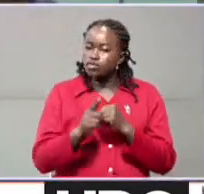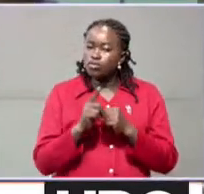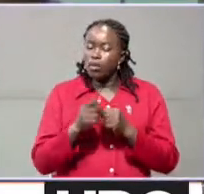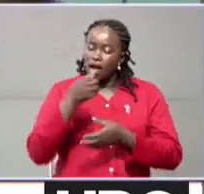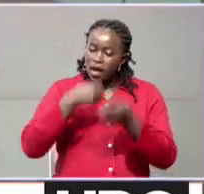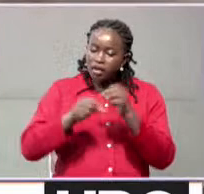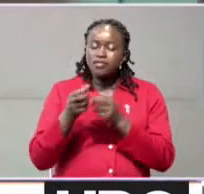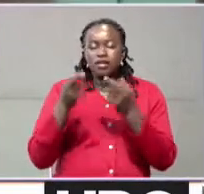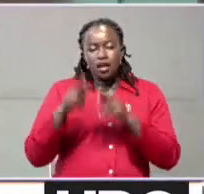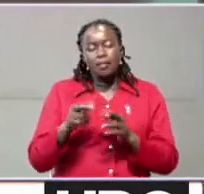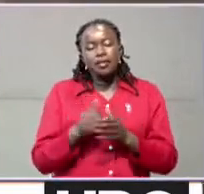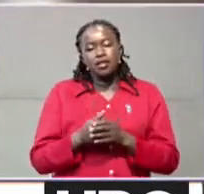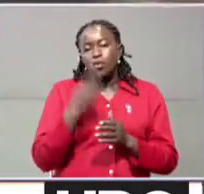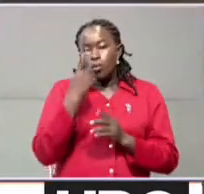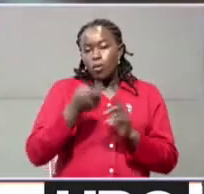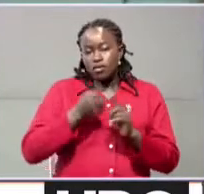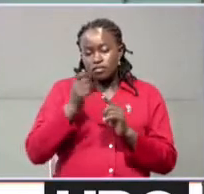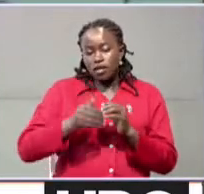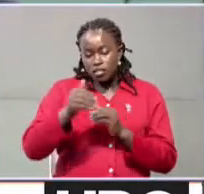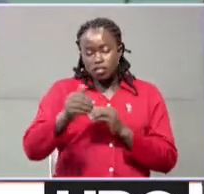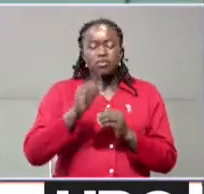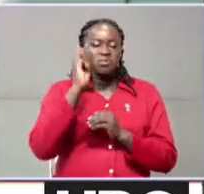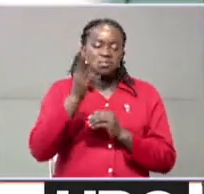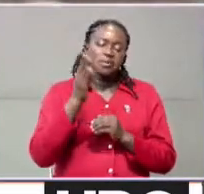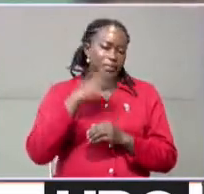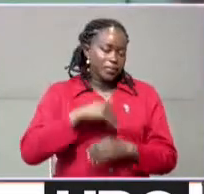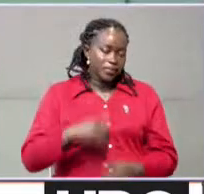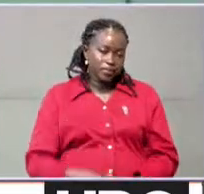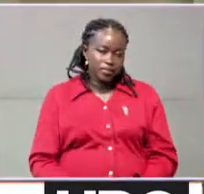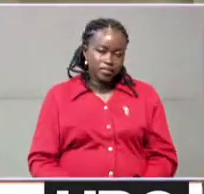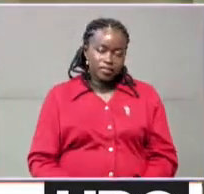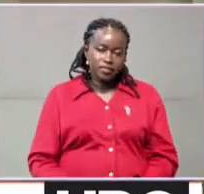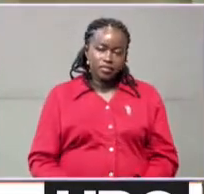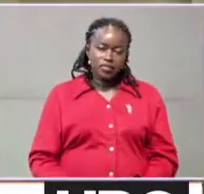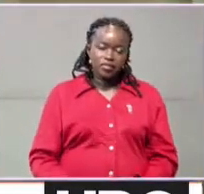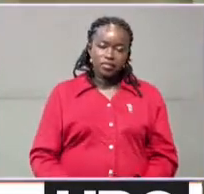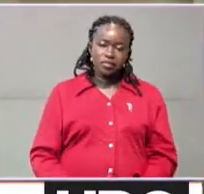you in a in a much time that will be done thank you honorable